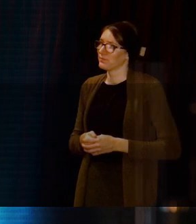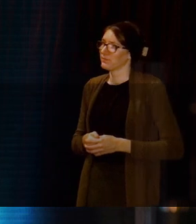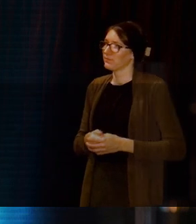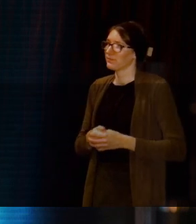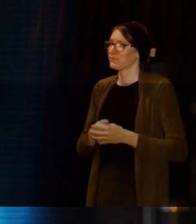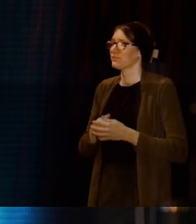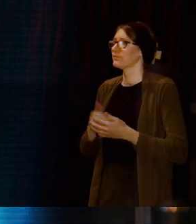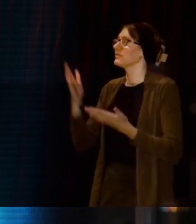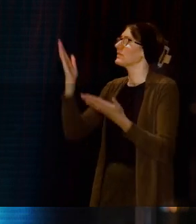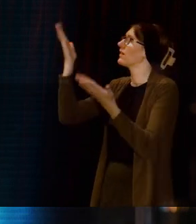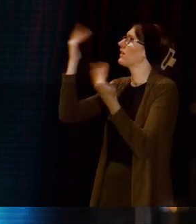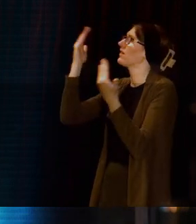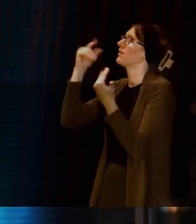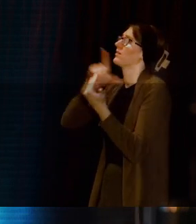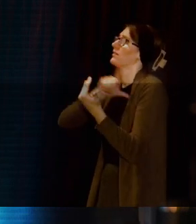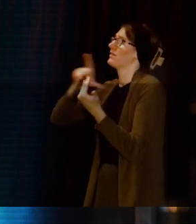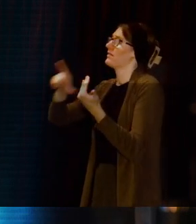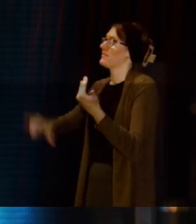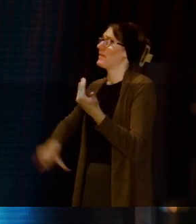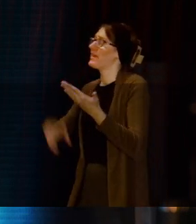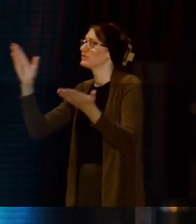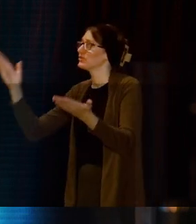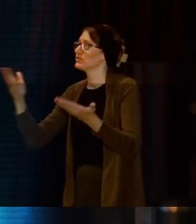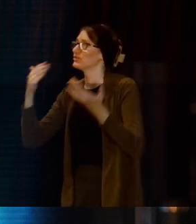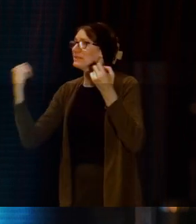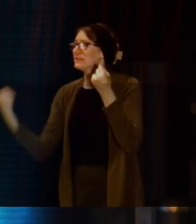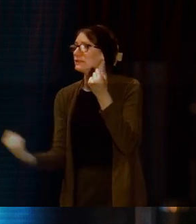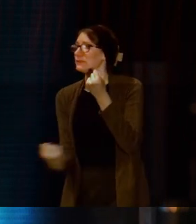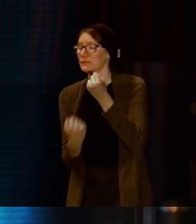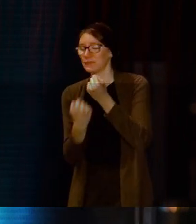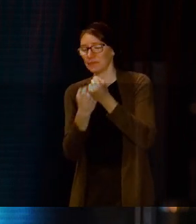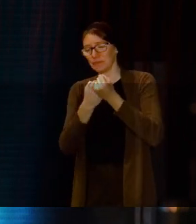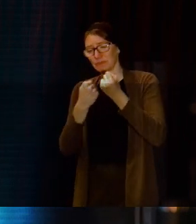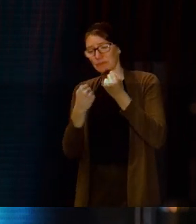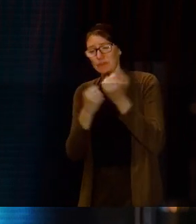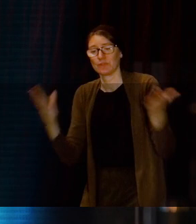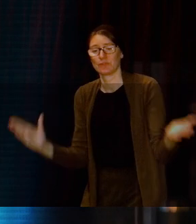come, thou day spring, come and